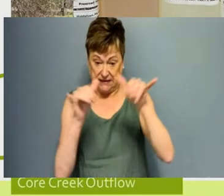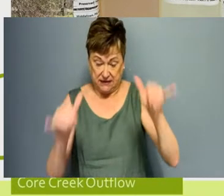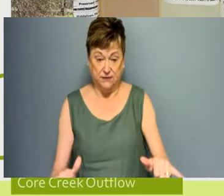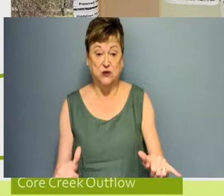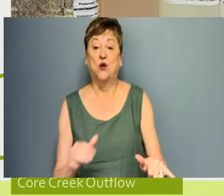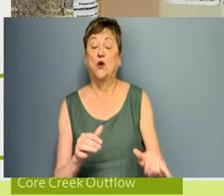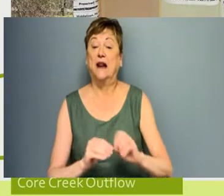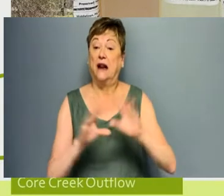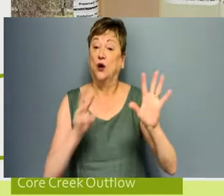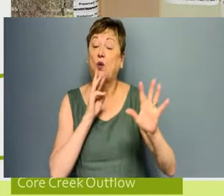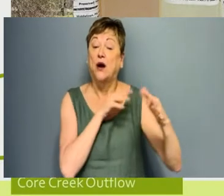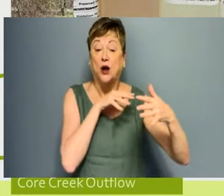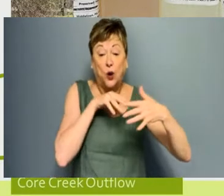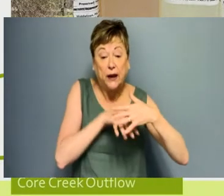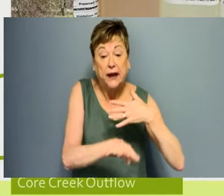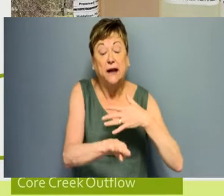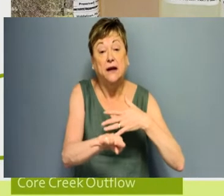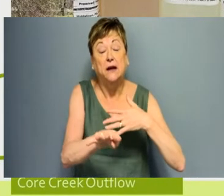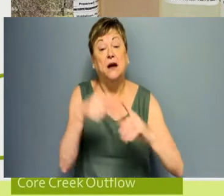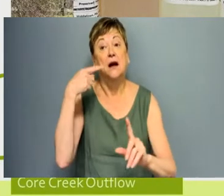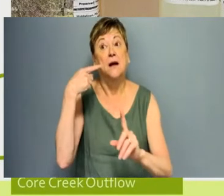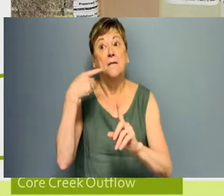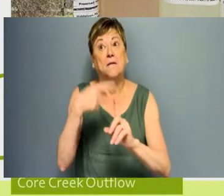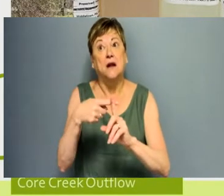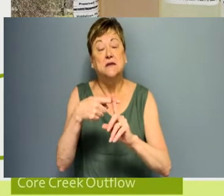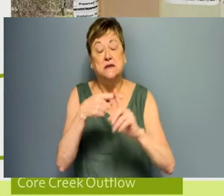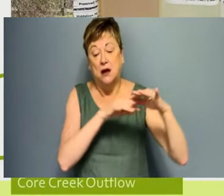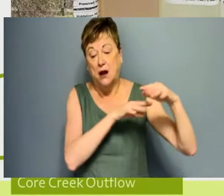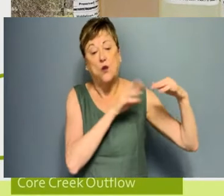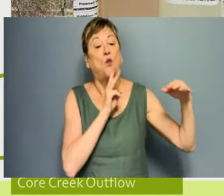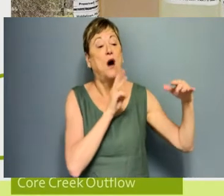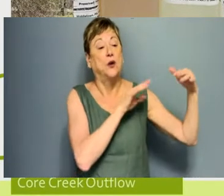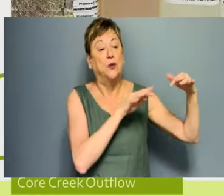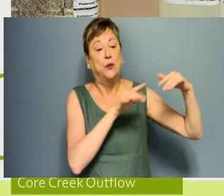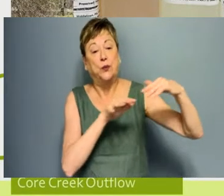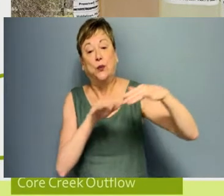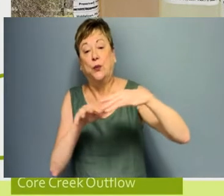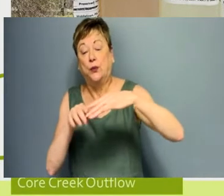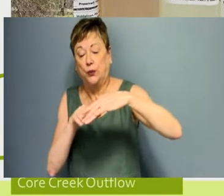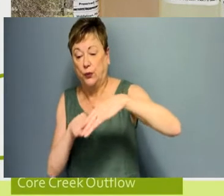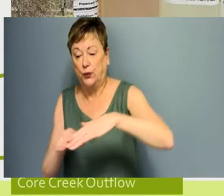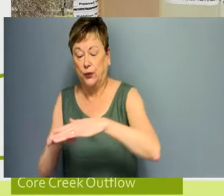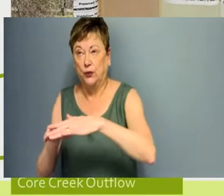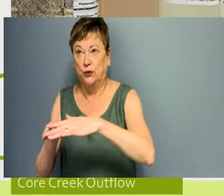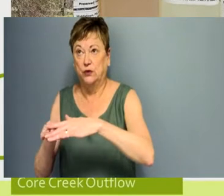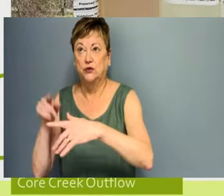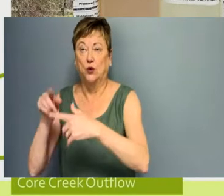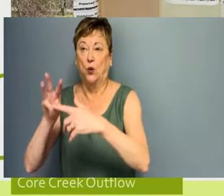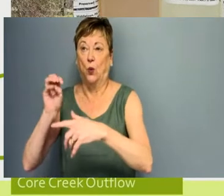with, but also then by the time that water would transport below the Woodburn Road,